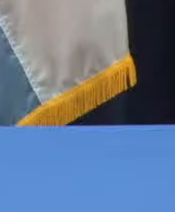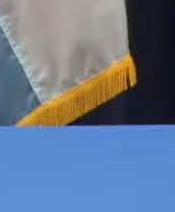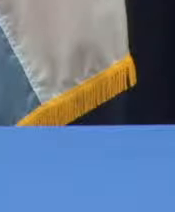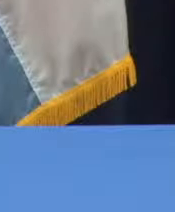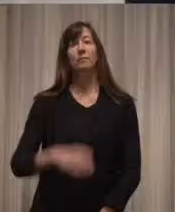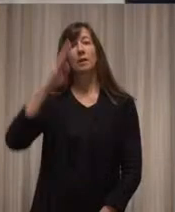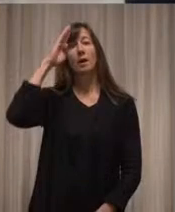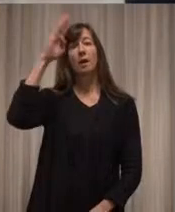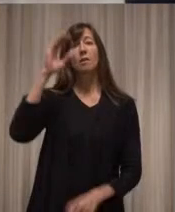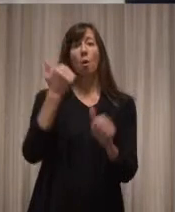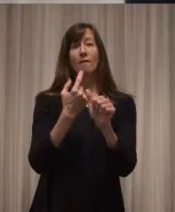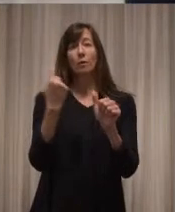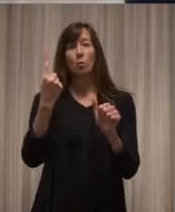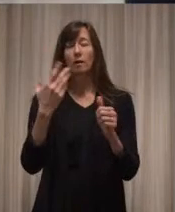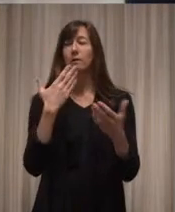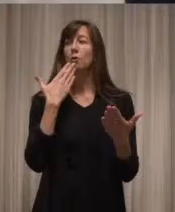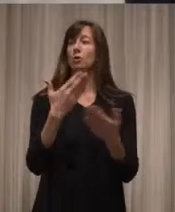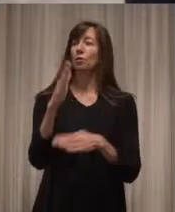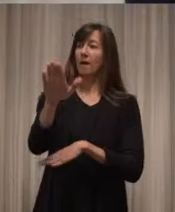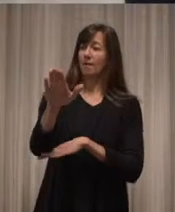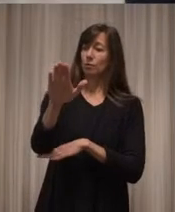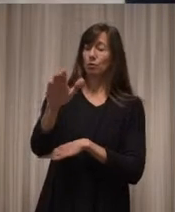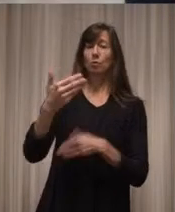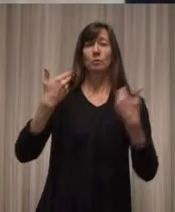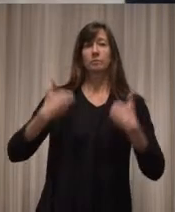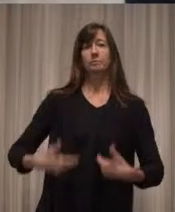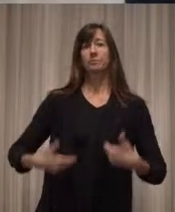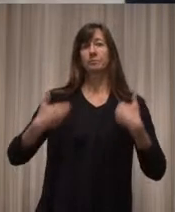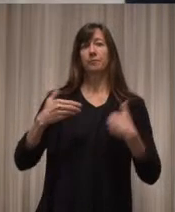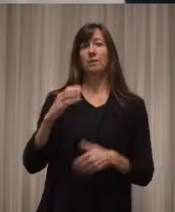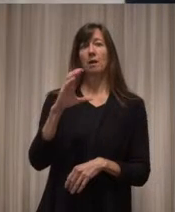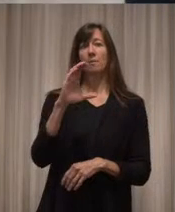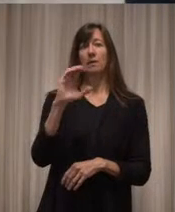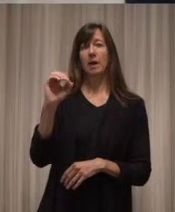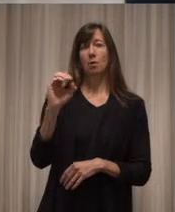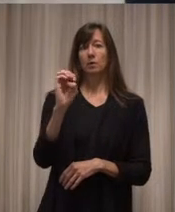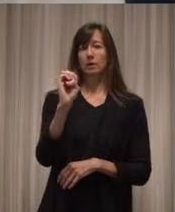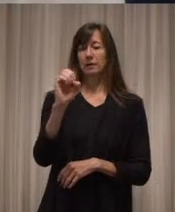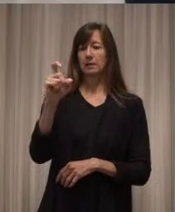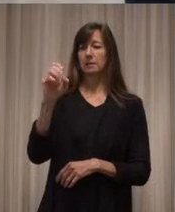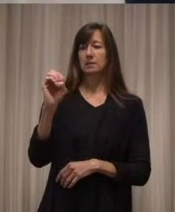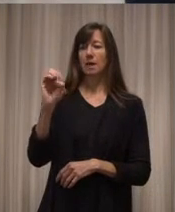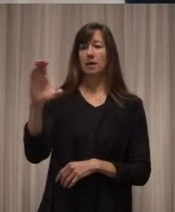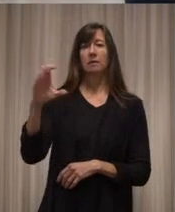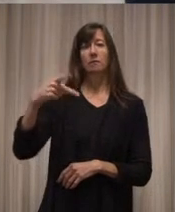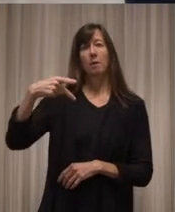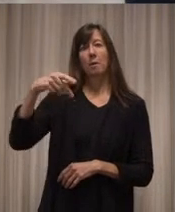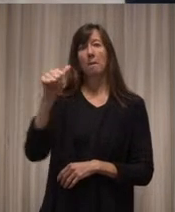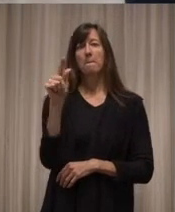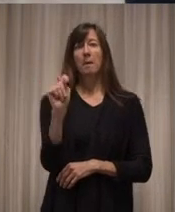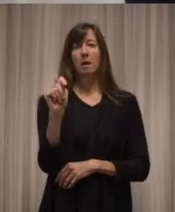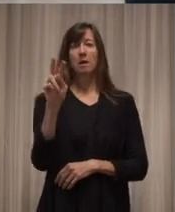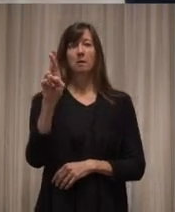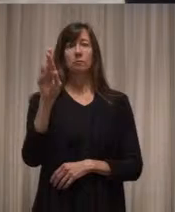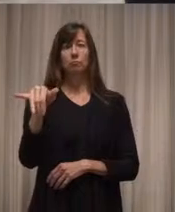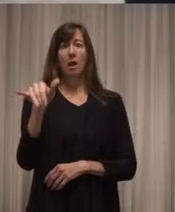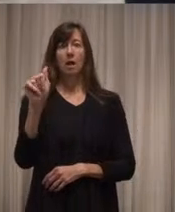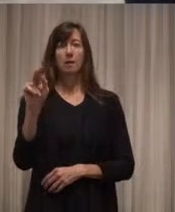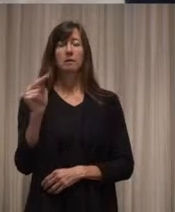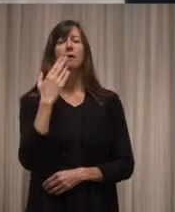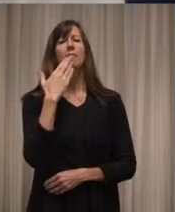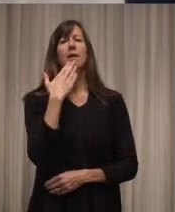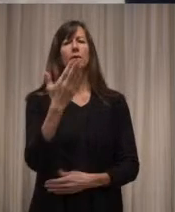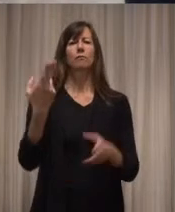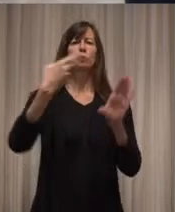Hi, everyone. Good afternoon. This is County Executive Pat Ryan. Thank you for taking the time to join us for our COVID update today.